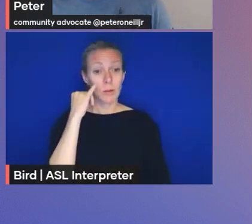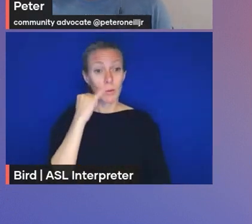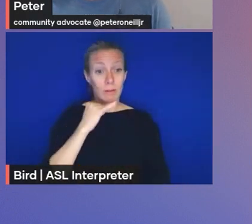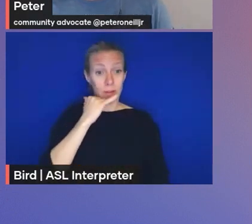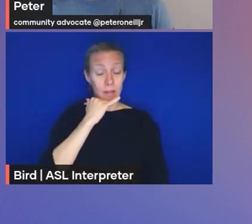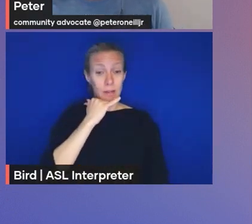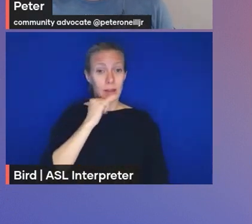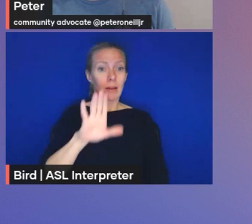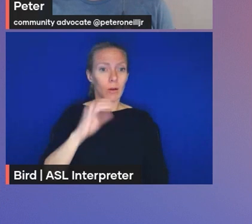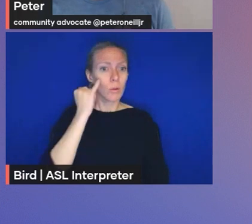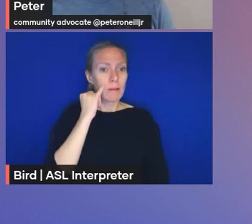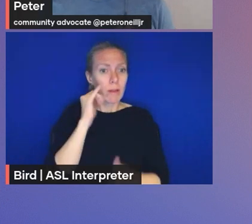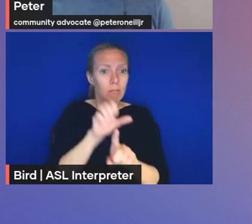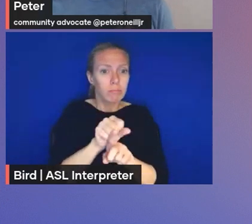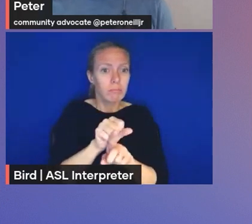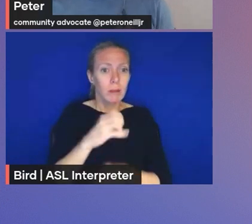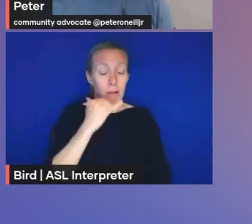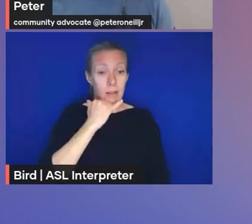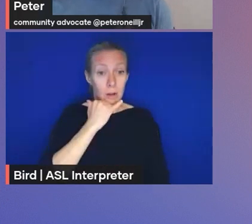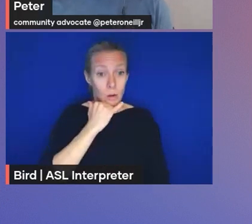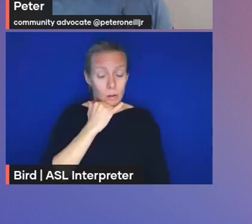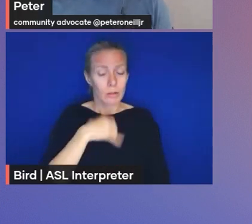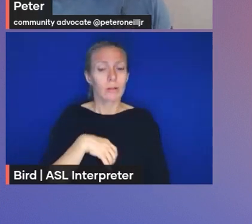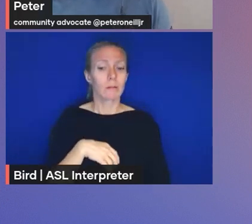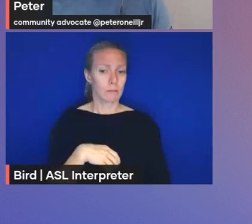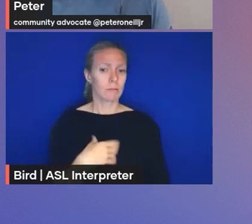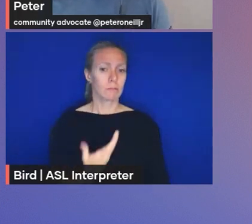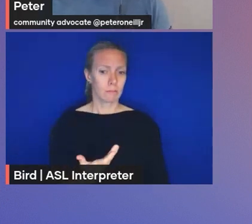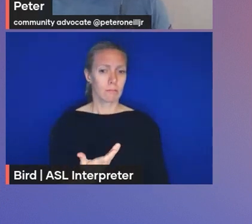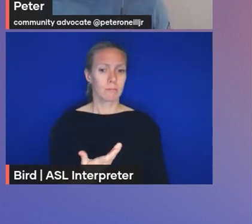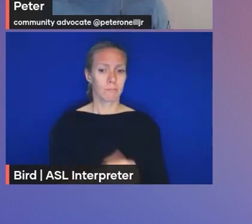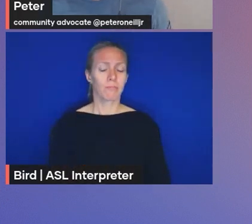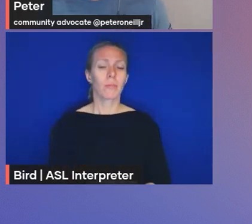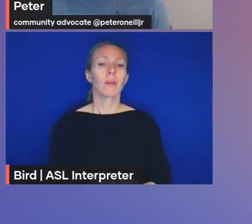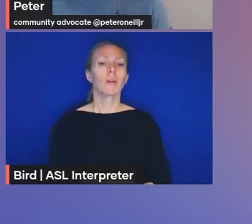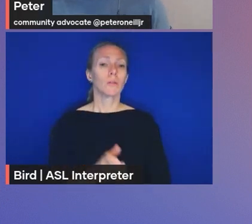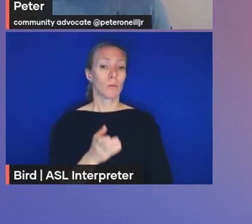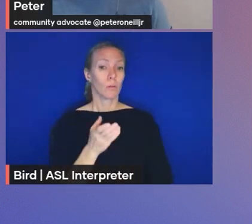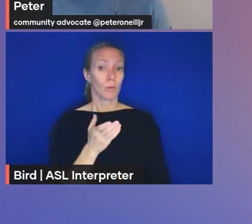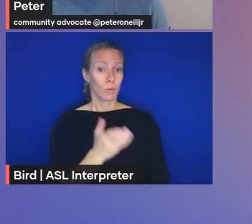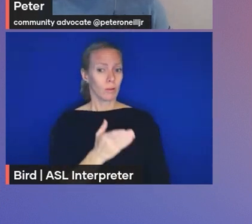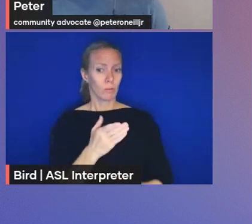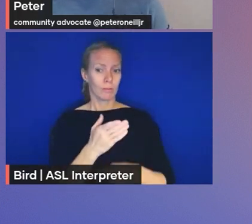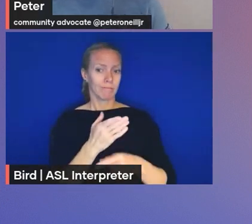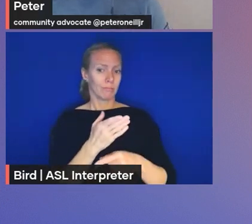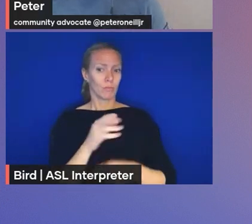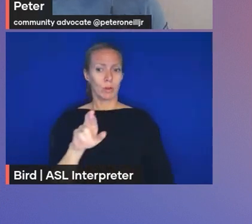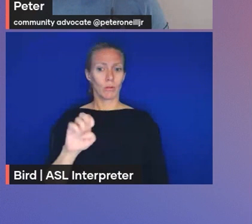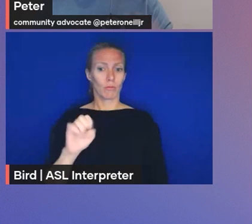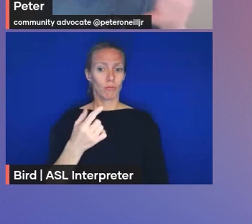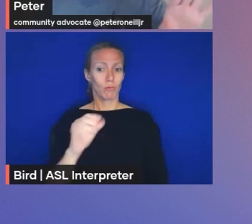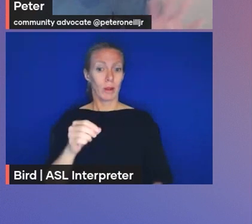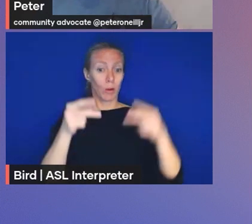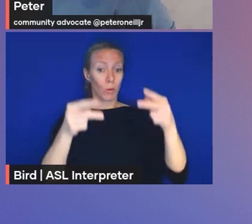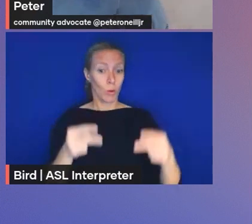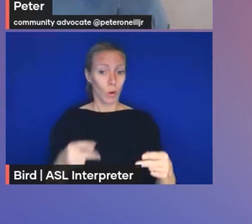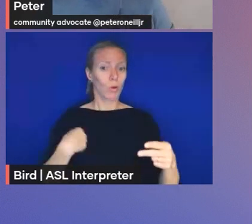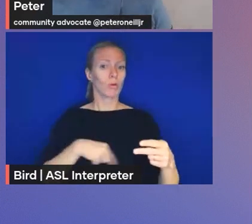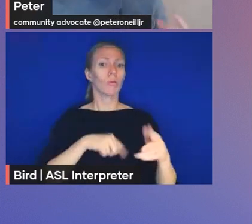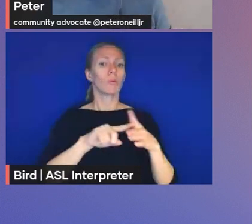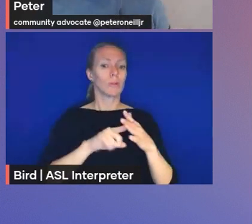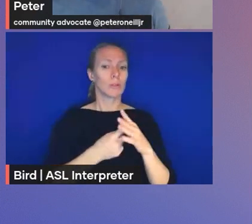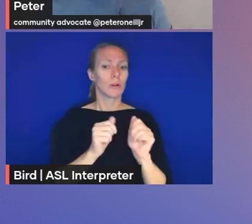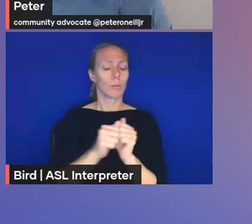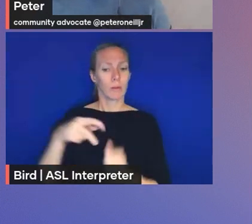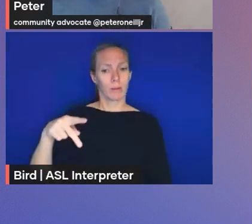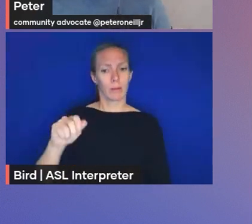it encounters an error, right? And so with this, with the Rego code, we always start with a package. I'm going to get back to the query in a second. It'll